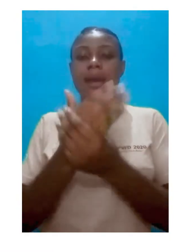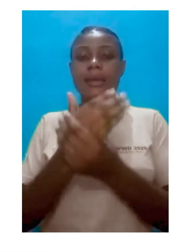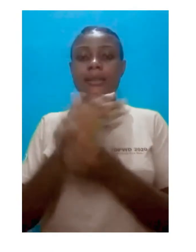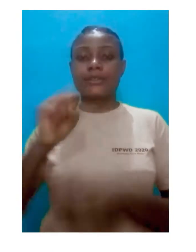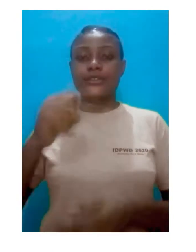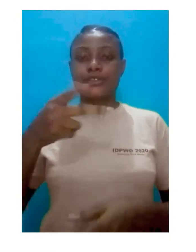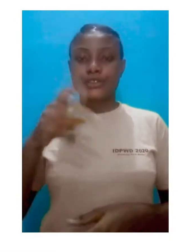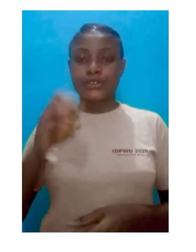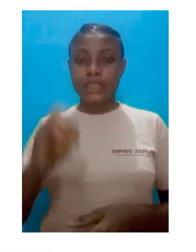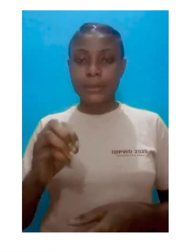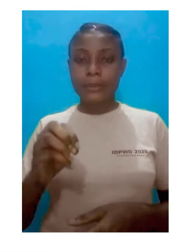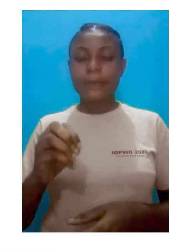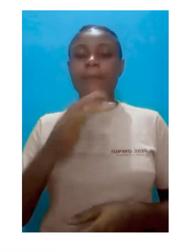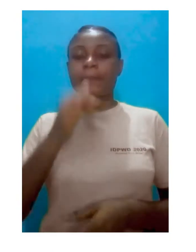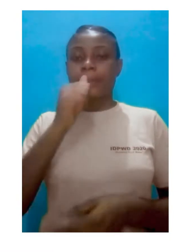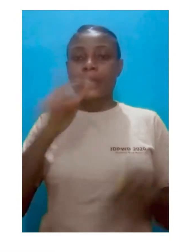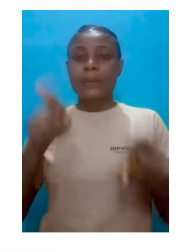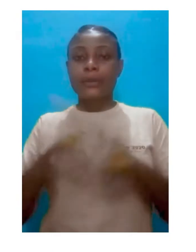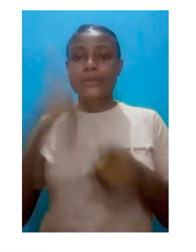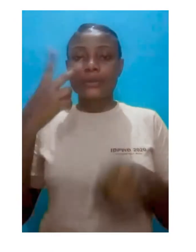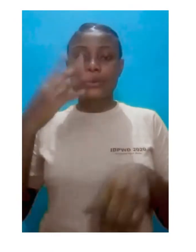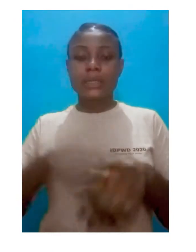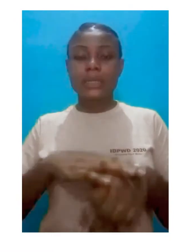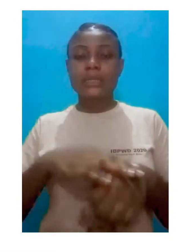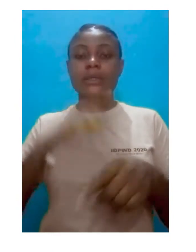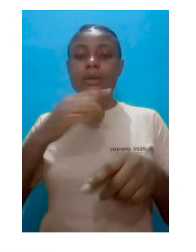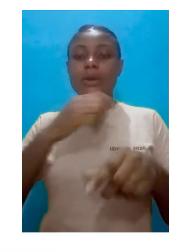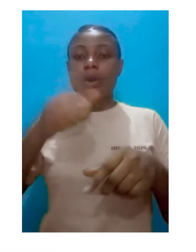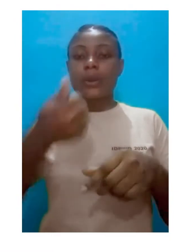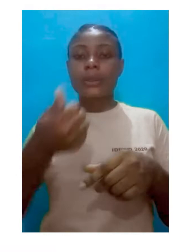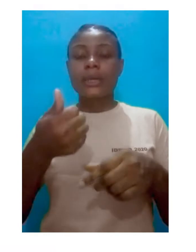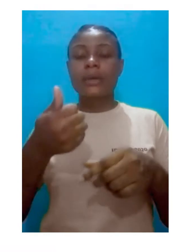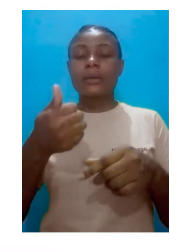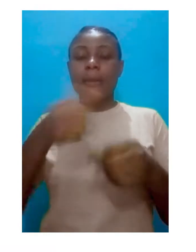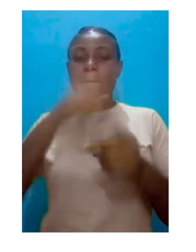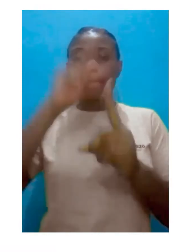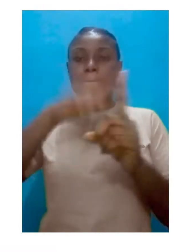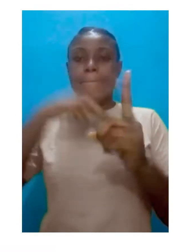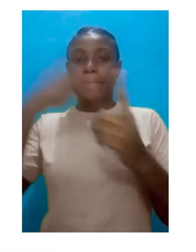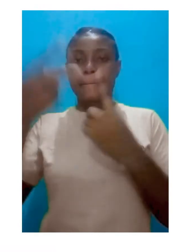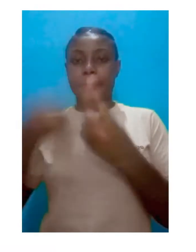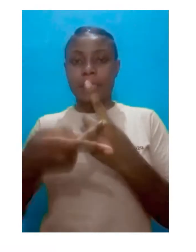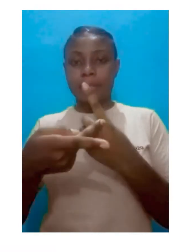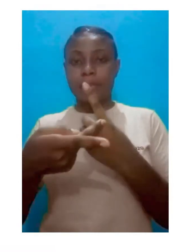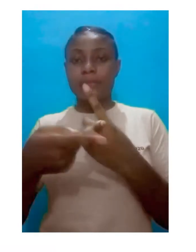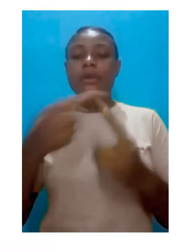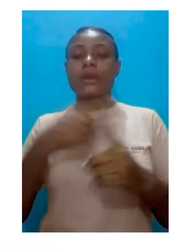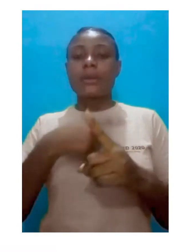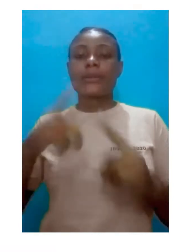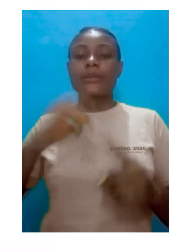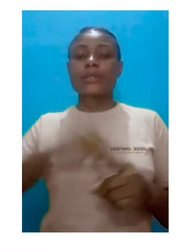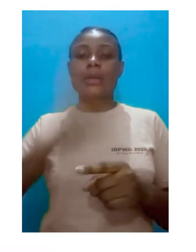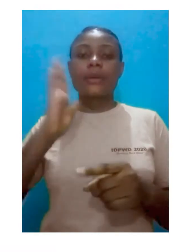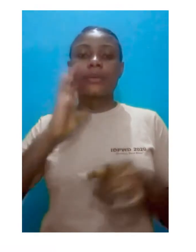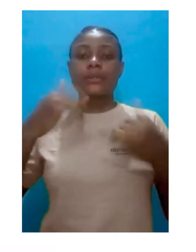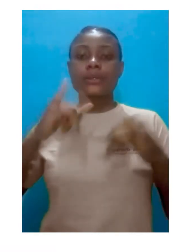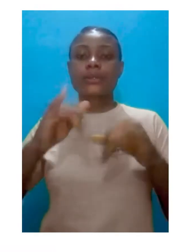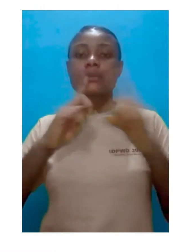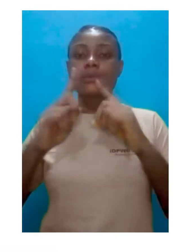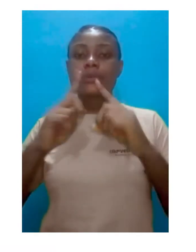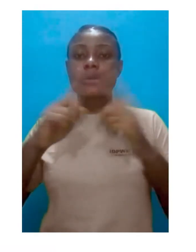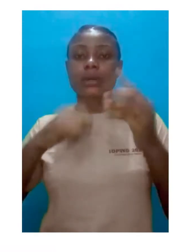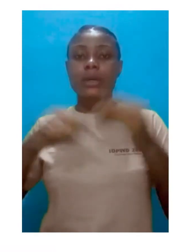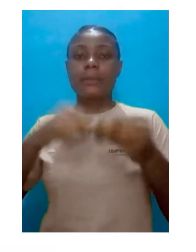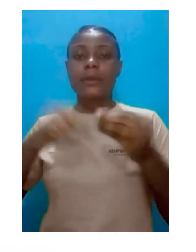at the hand shapes, and I'm also looking at the other parameters. But today I'm still going to be